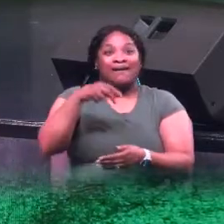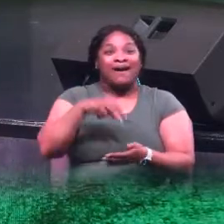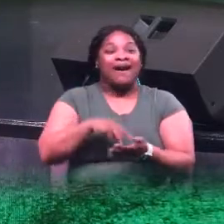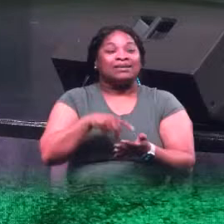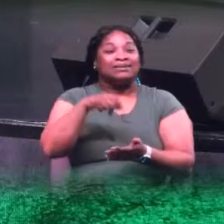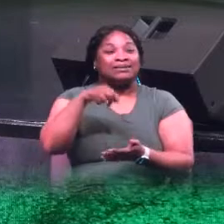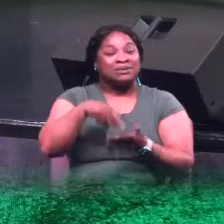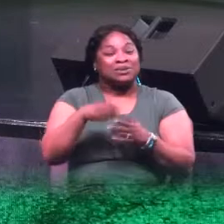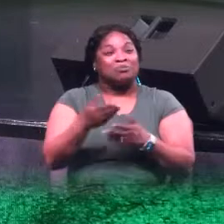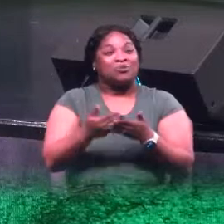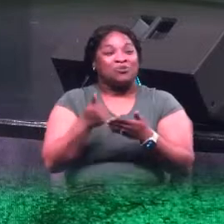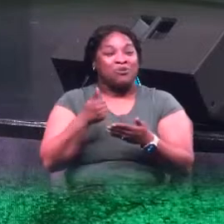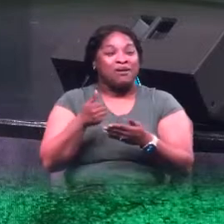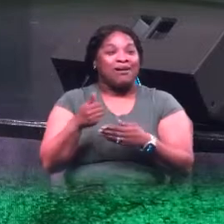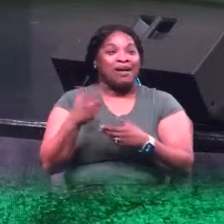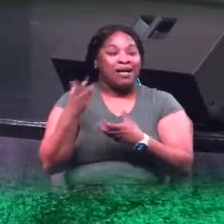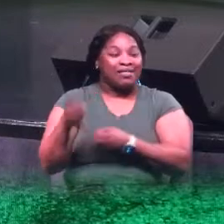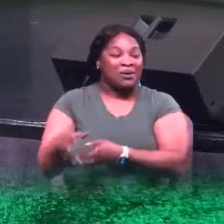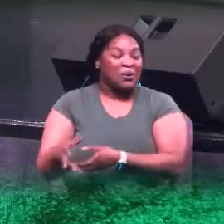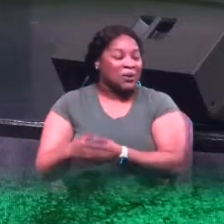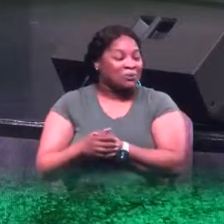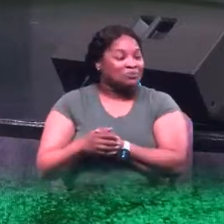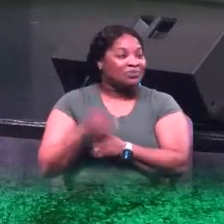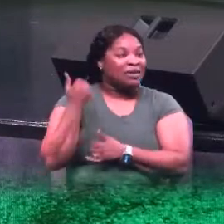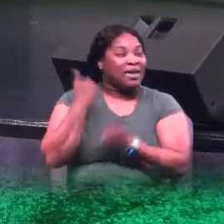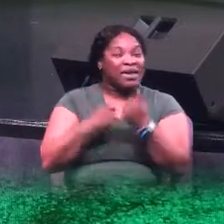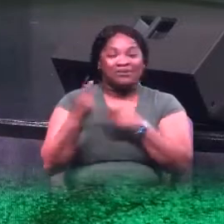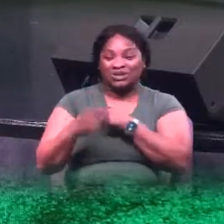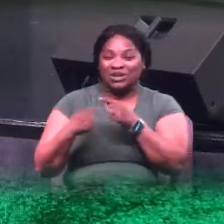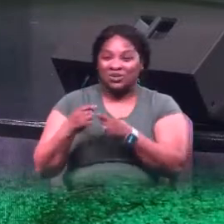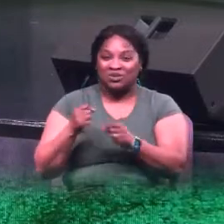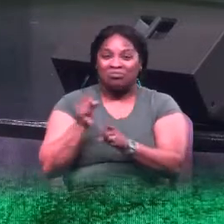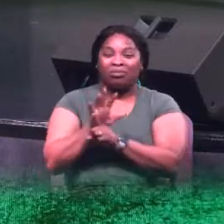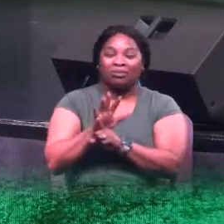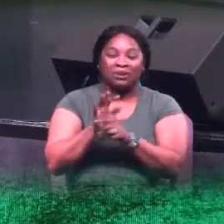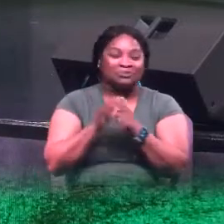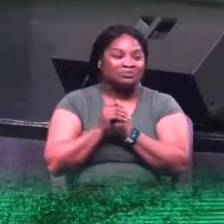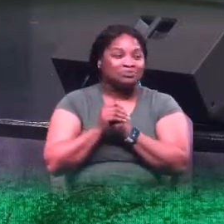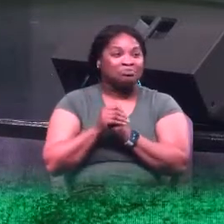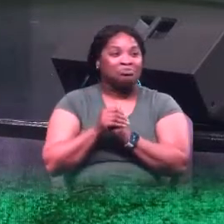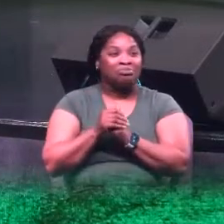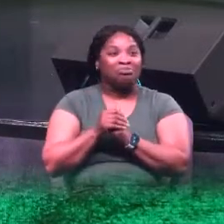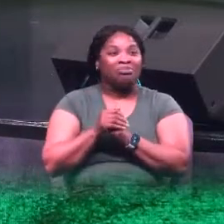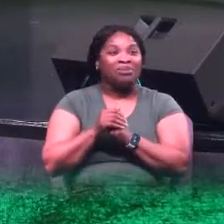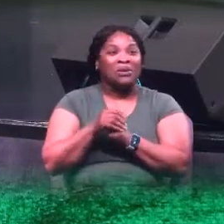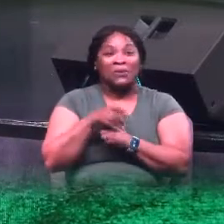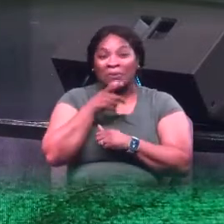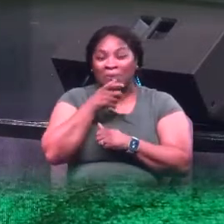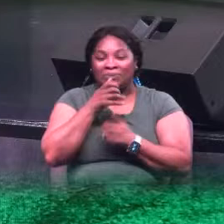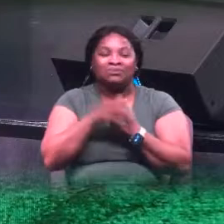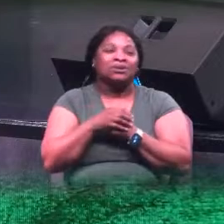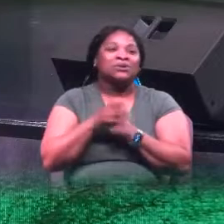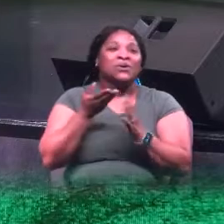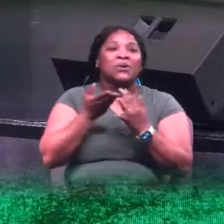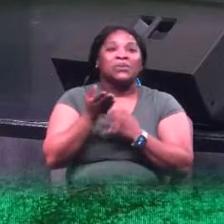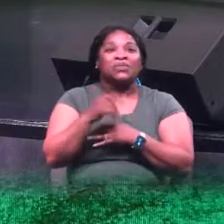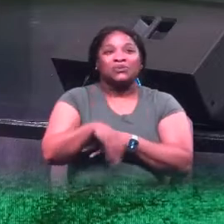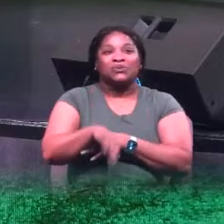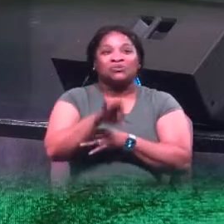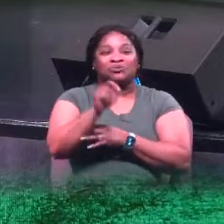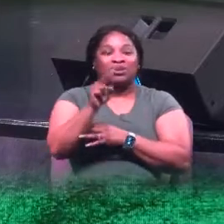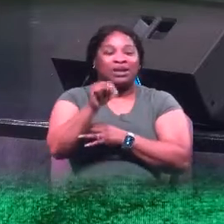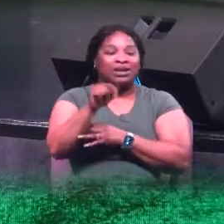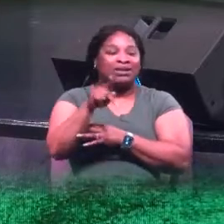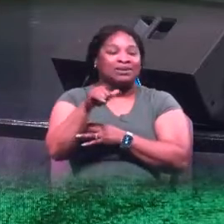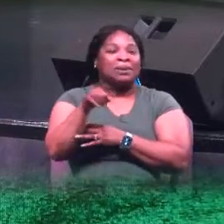I Let Go. Every generation has been impacted by Frankie Beverly and Maze. And so, y'all, what we just had was a